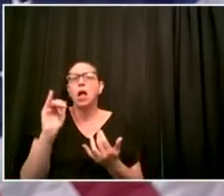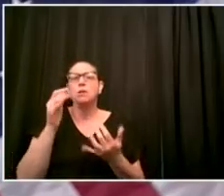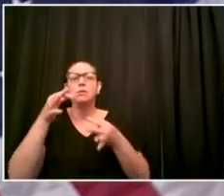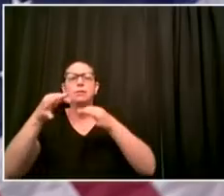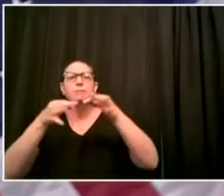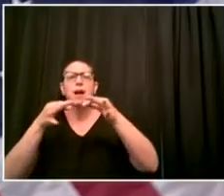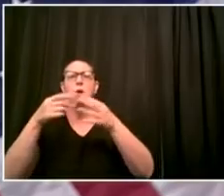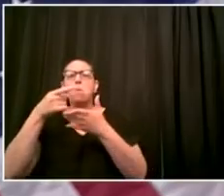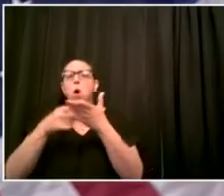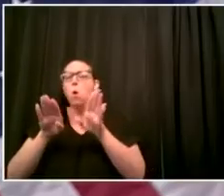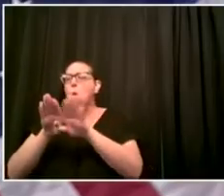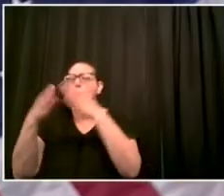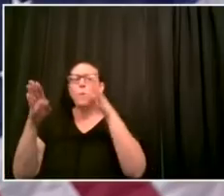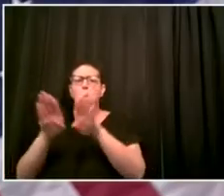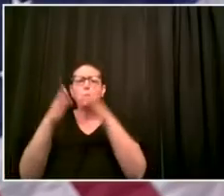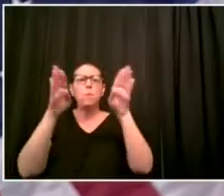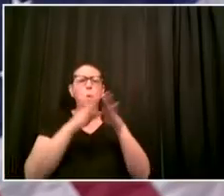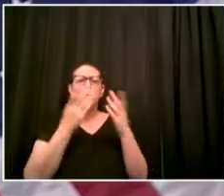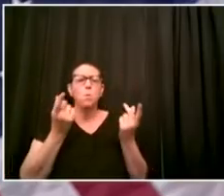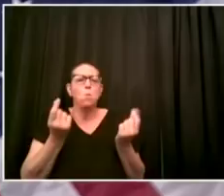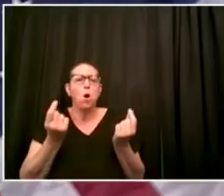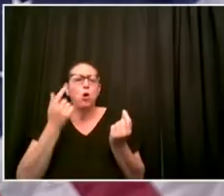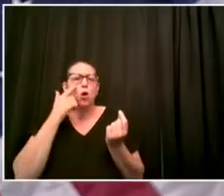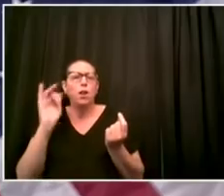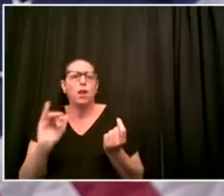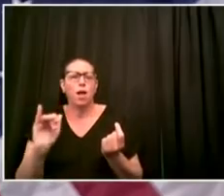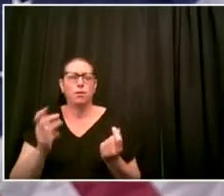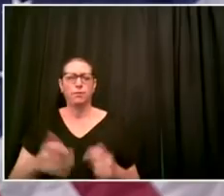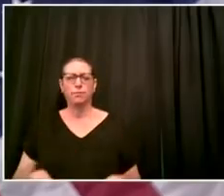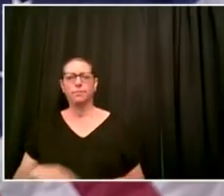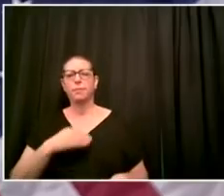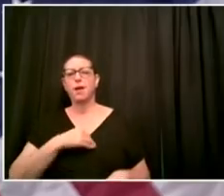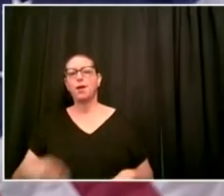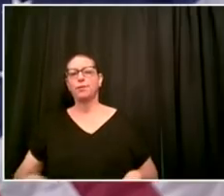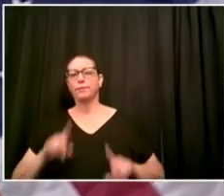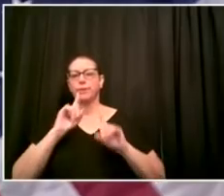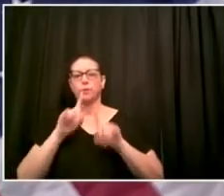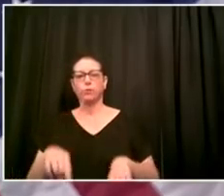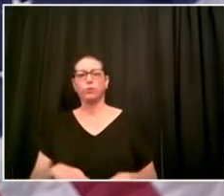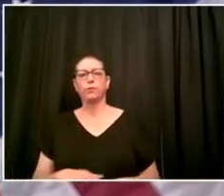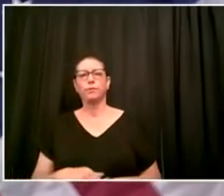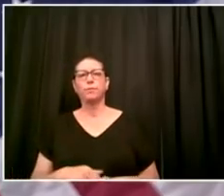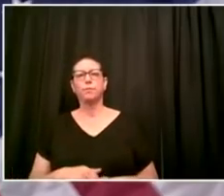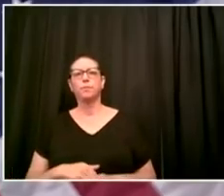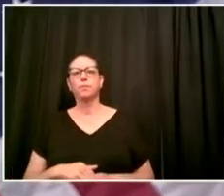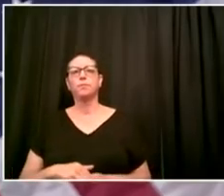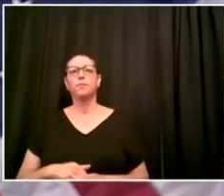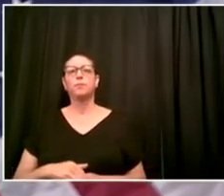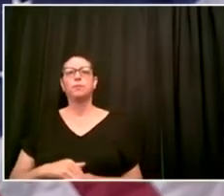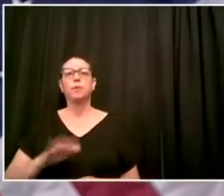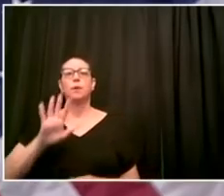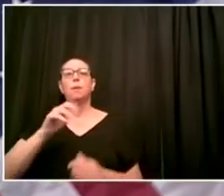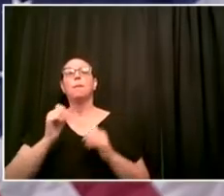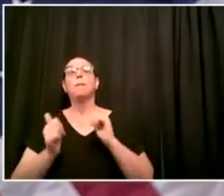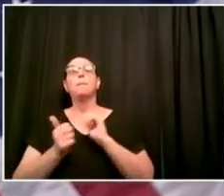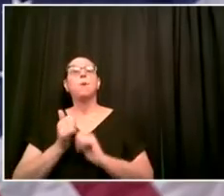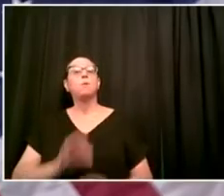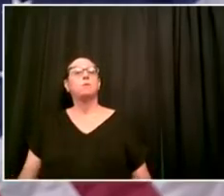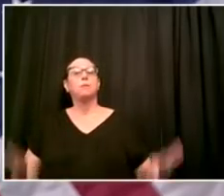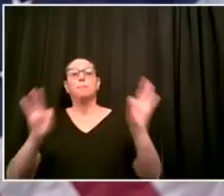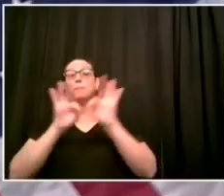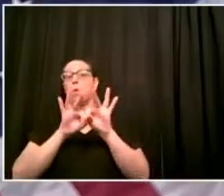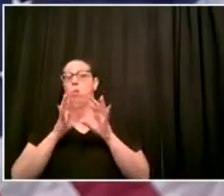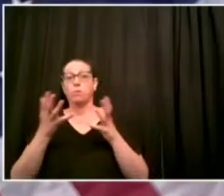what kind of activities could we see come online? So, Julia, the most important thing to say to you is we're going to be briefing all New Yorkers on each of